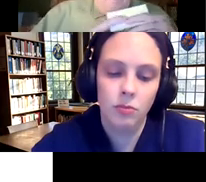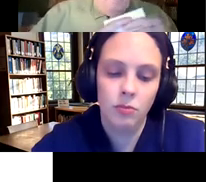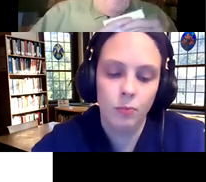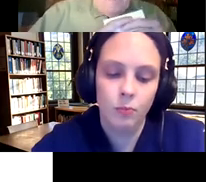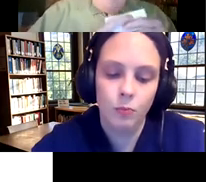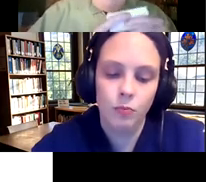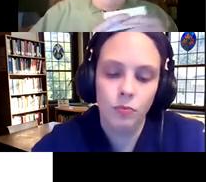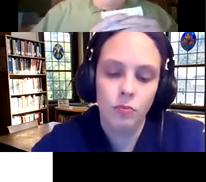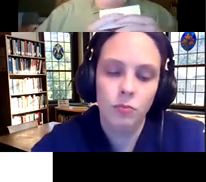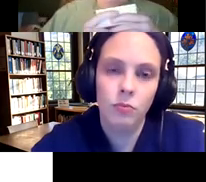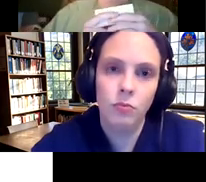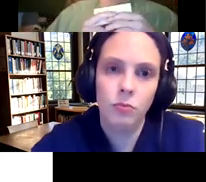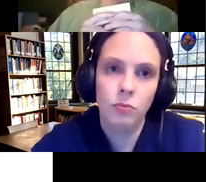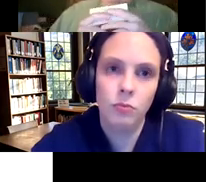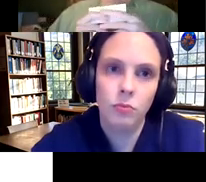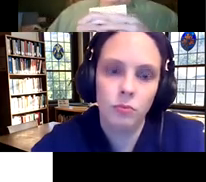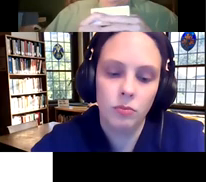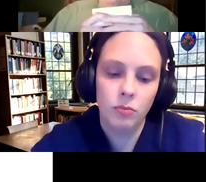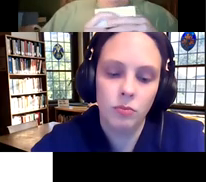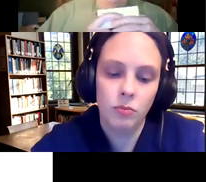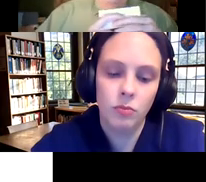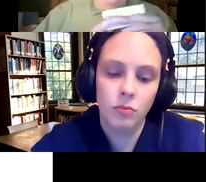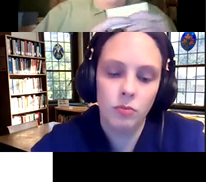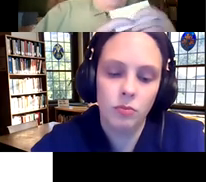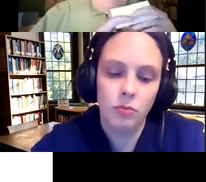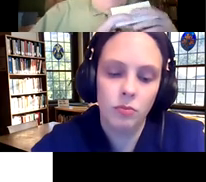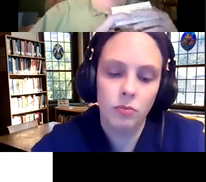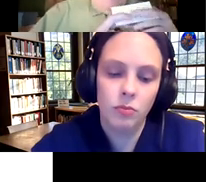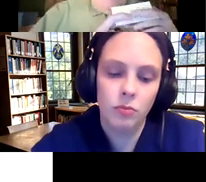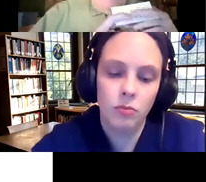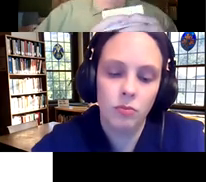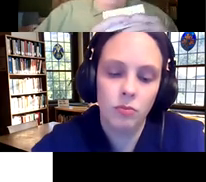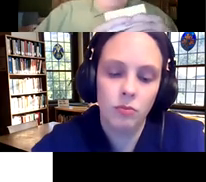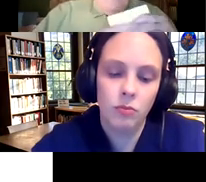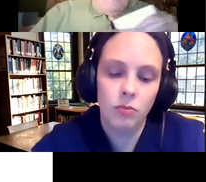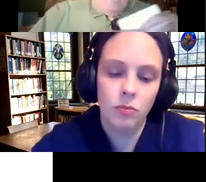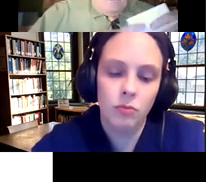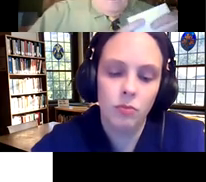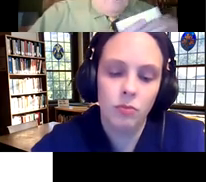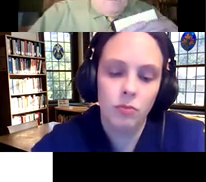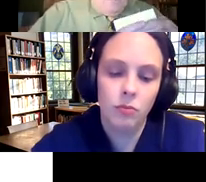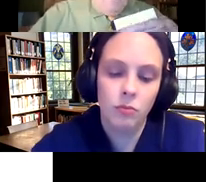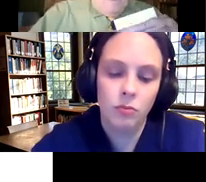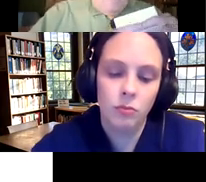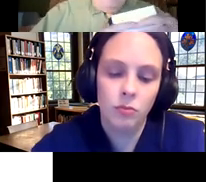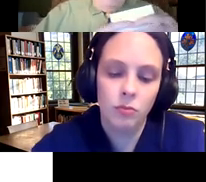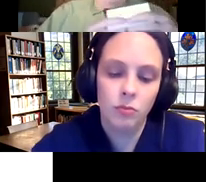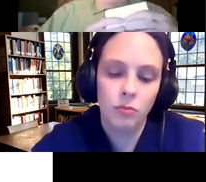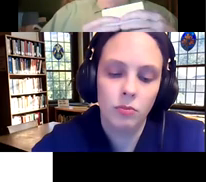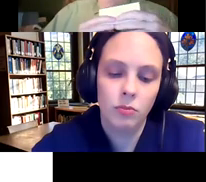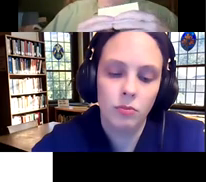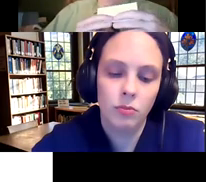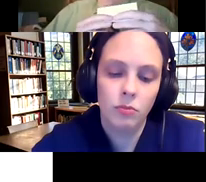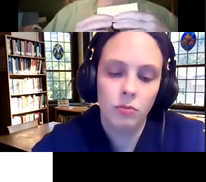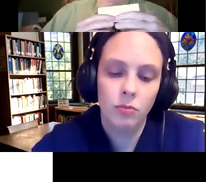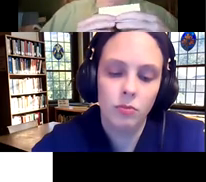applied. Well, it was a very exciting time at Brockport, especially for those of us who didn't have to triple in a dorm.